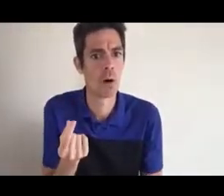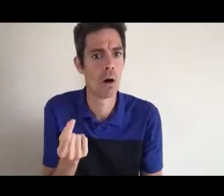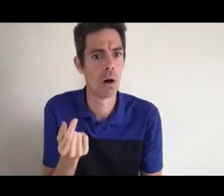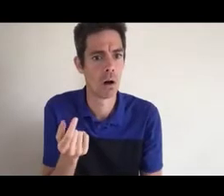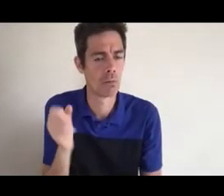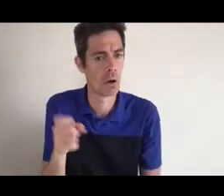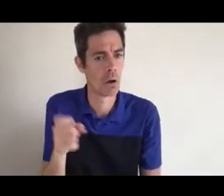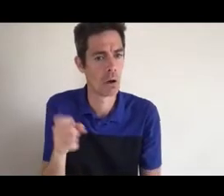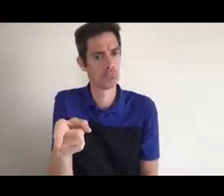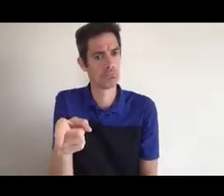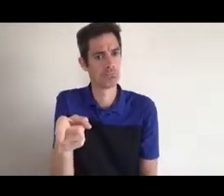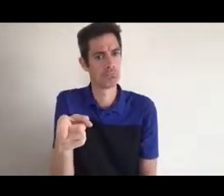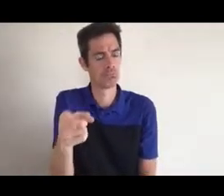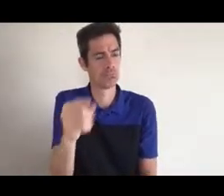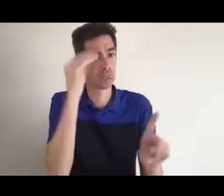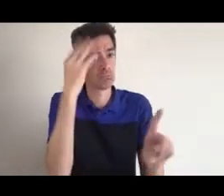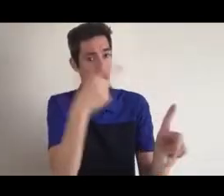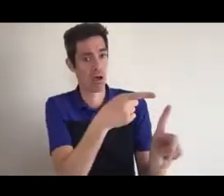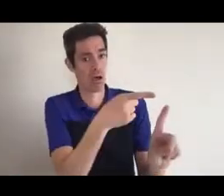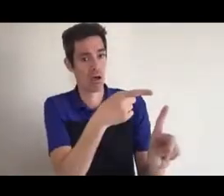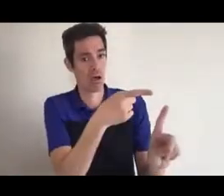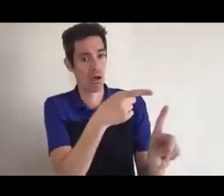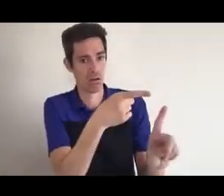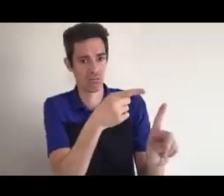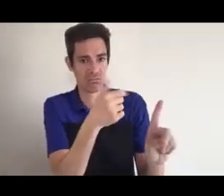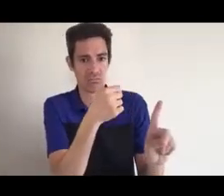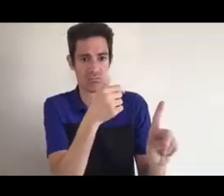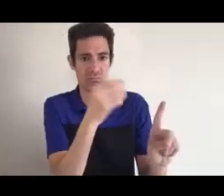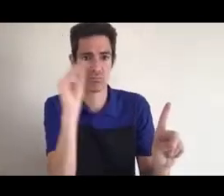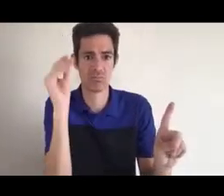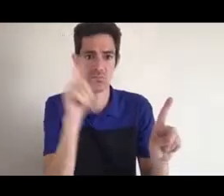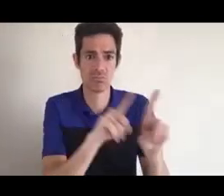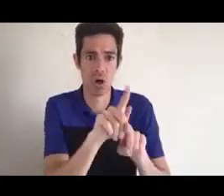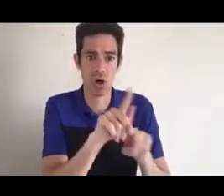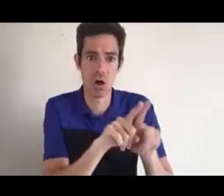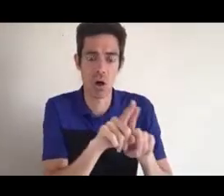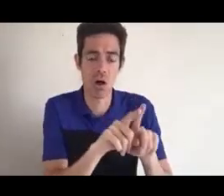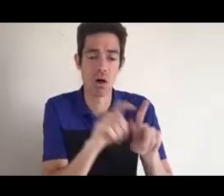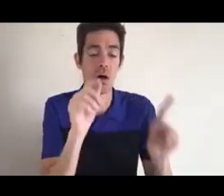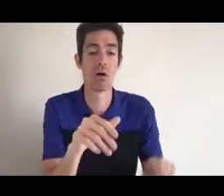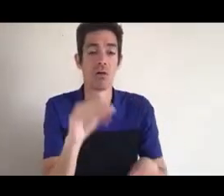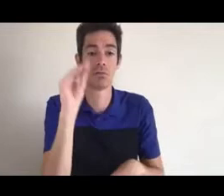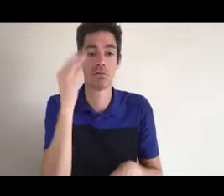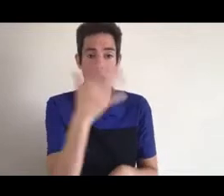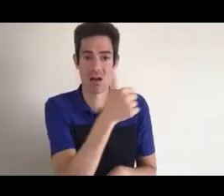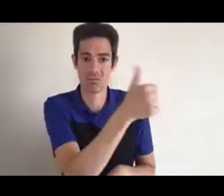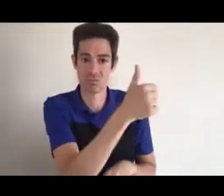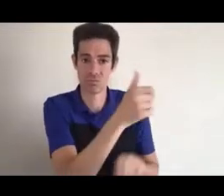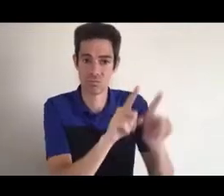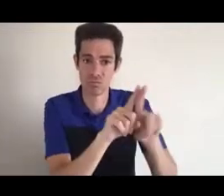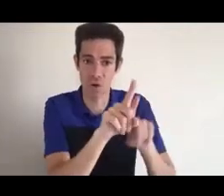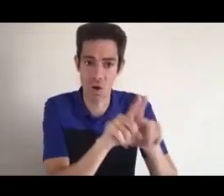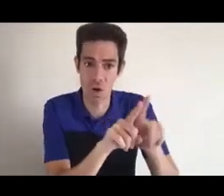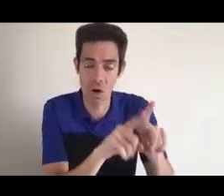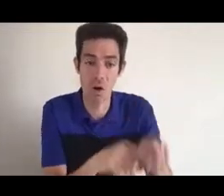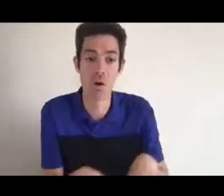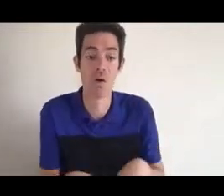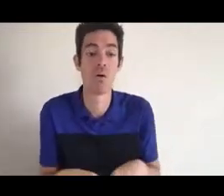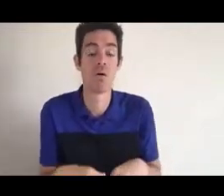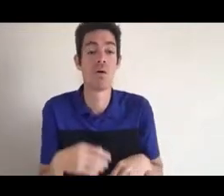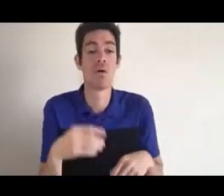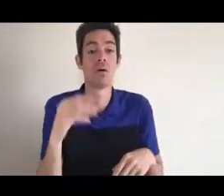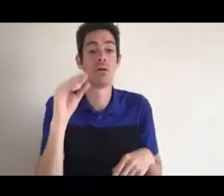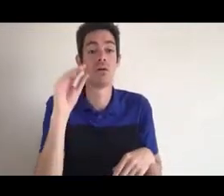you get rid of the is? Then what would that look like? So the sun star. So the